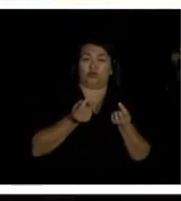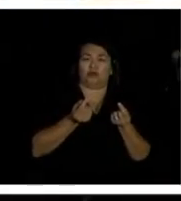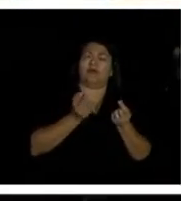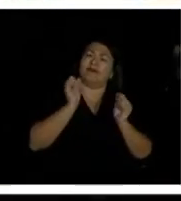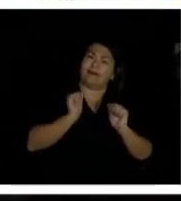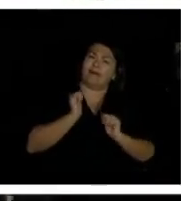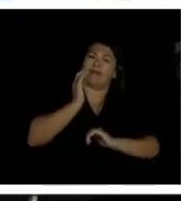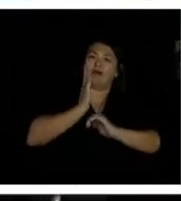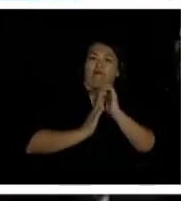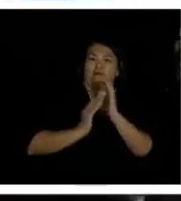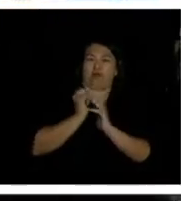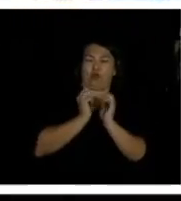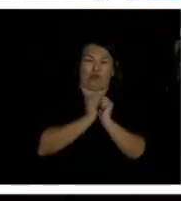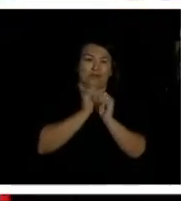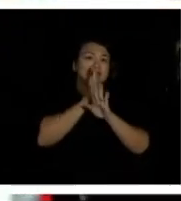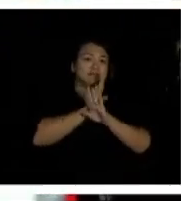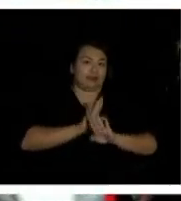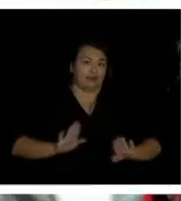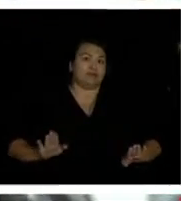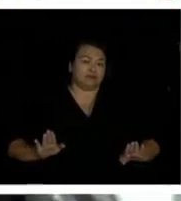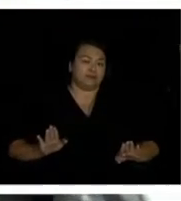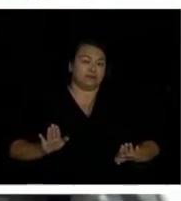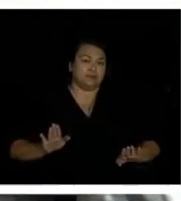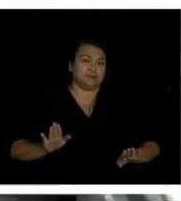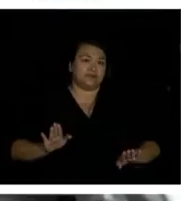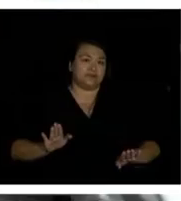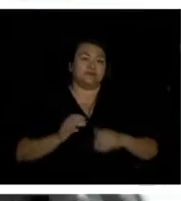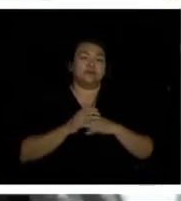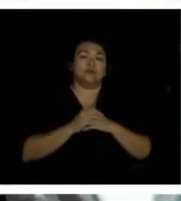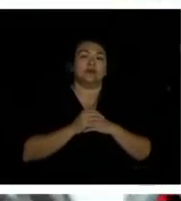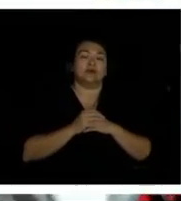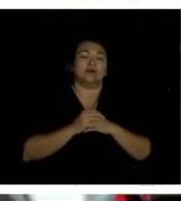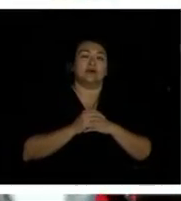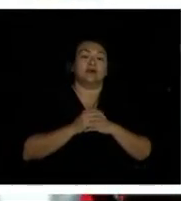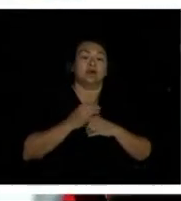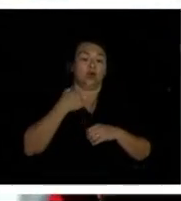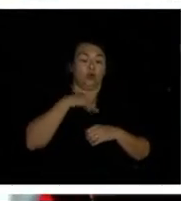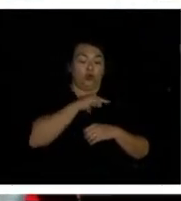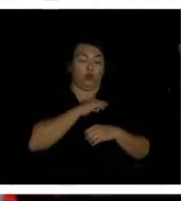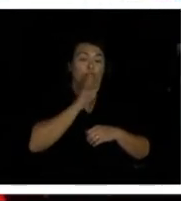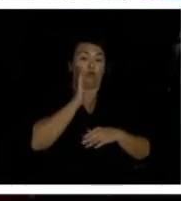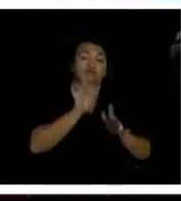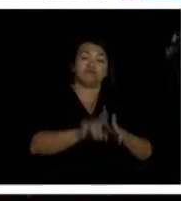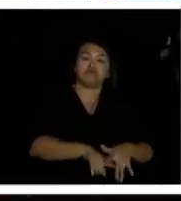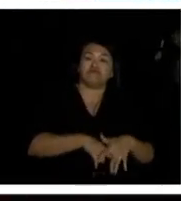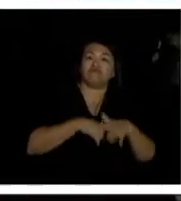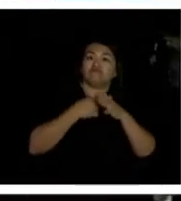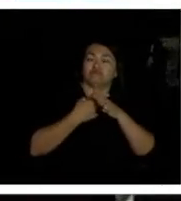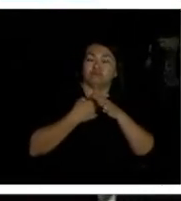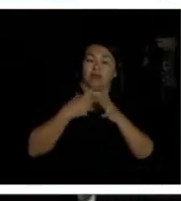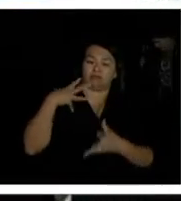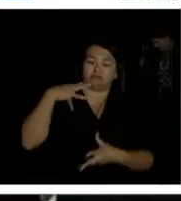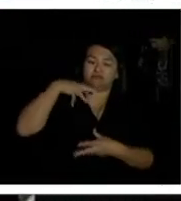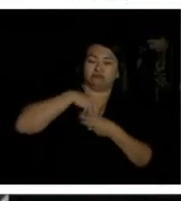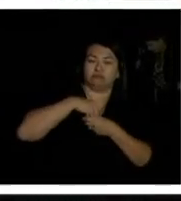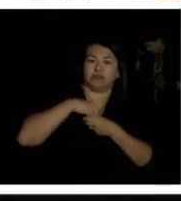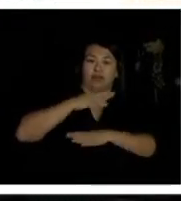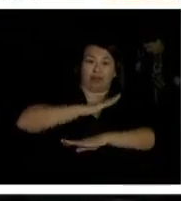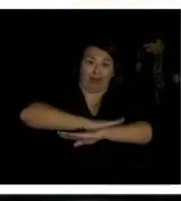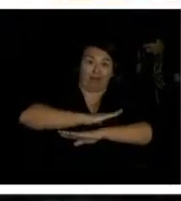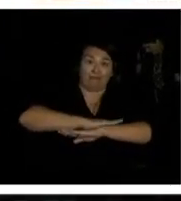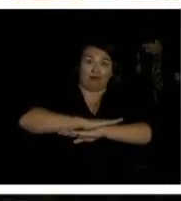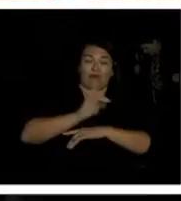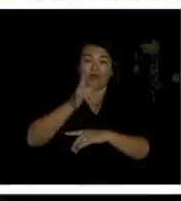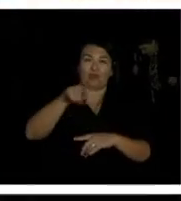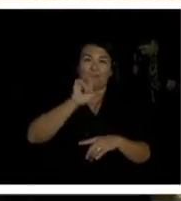with silence, all right? Because as we begin to engage in the platform, you all are going to need